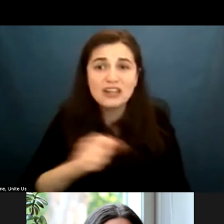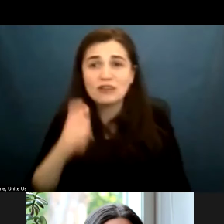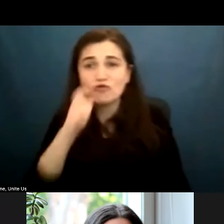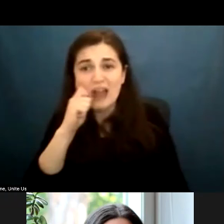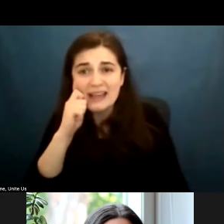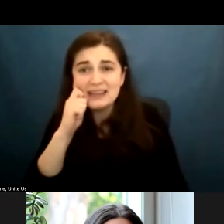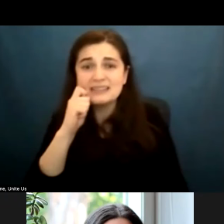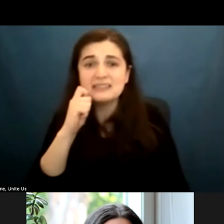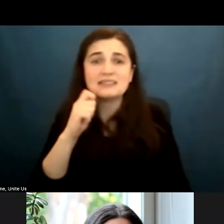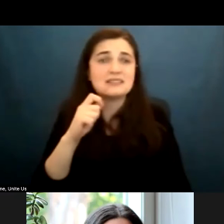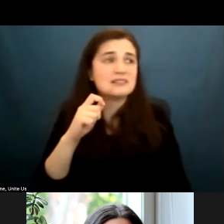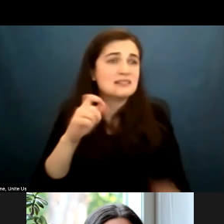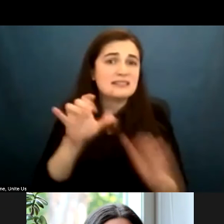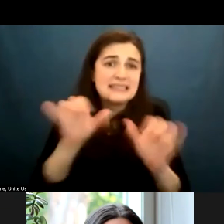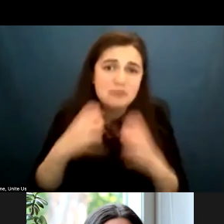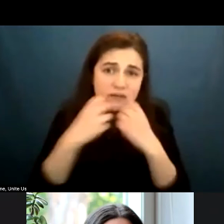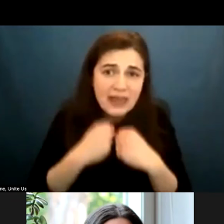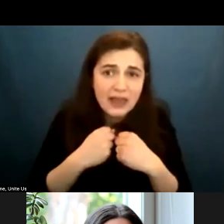access to care,